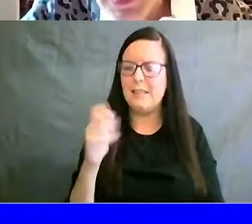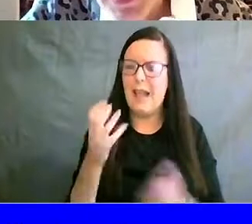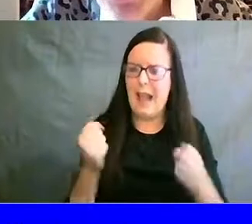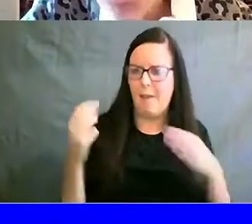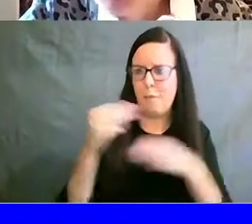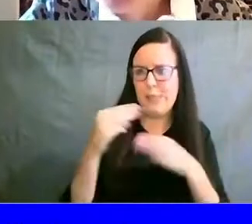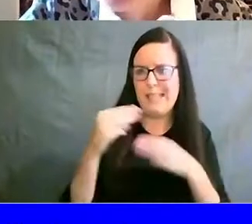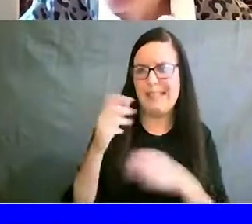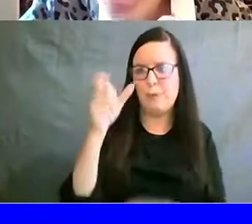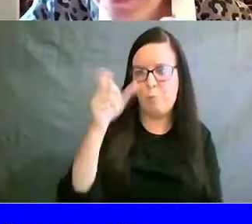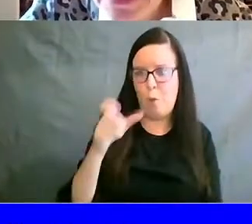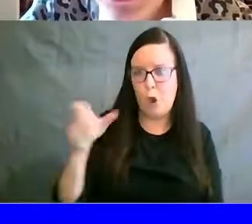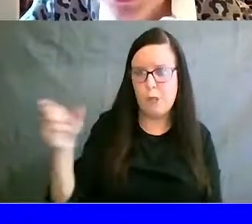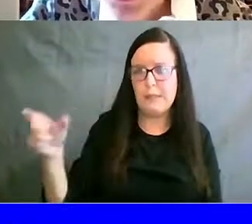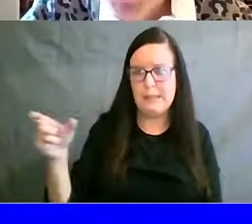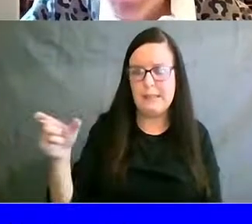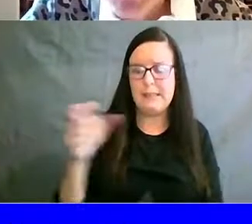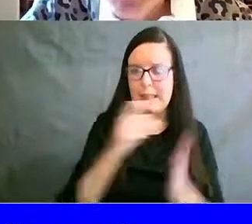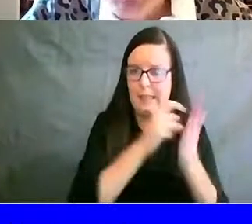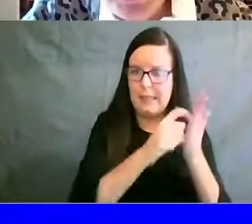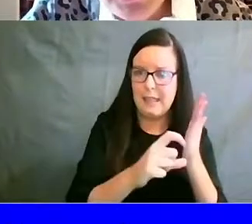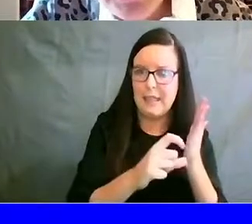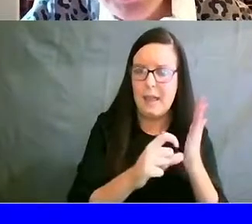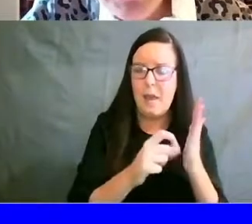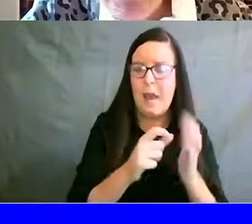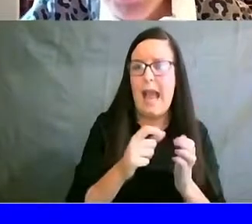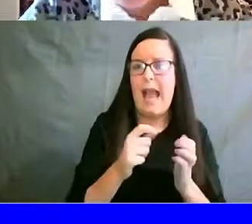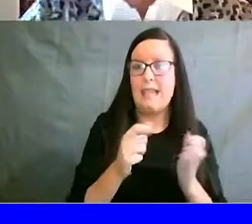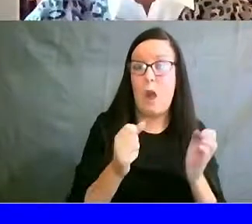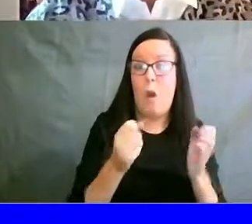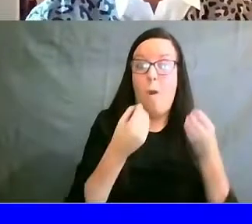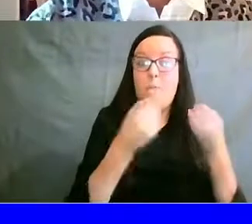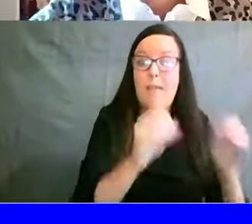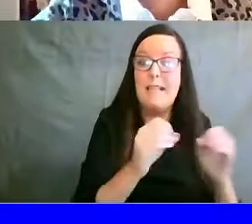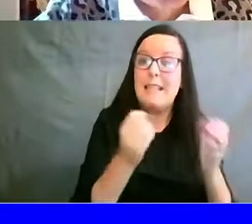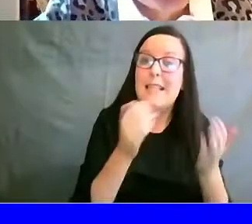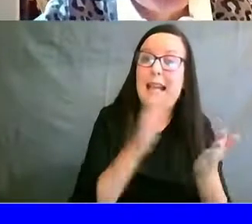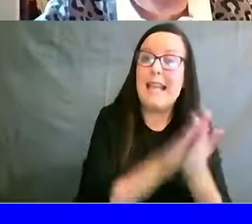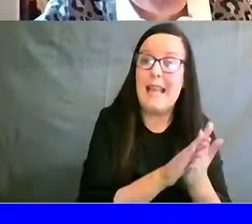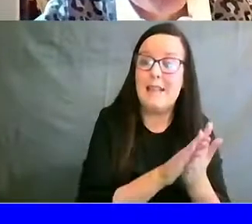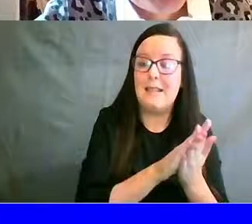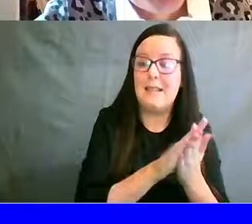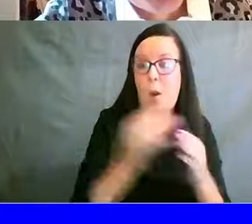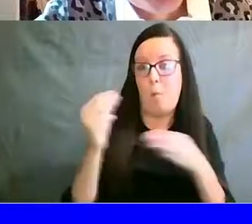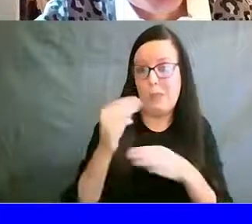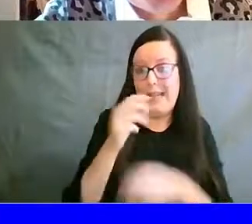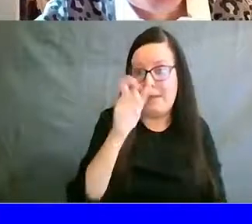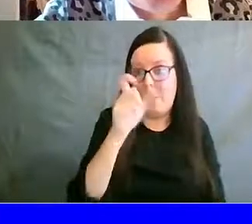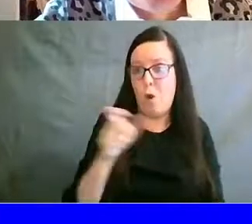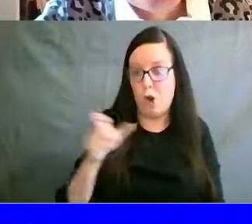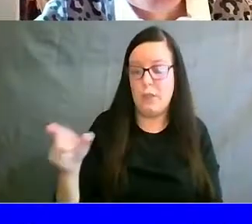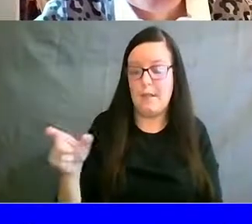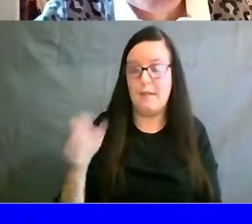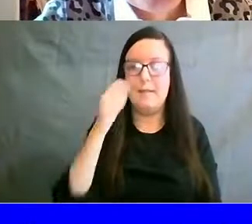persons and offences against protected persons. The next slide, please.